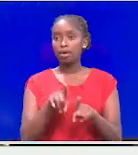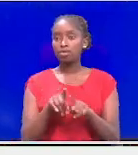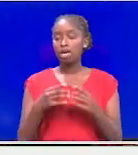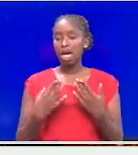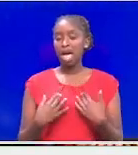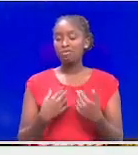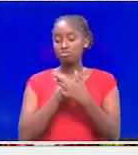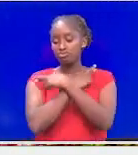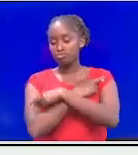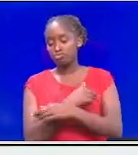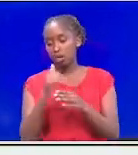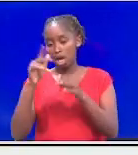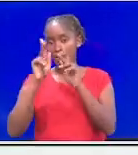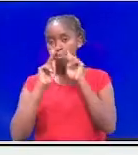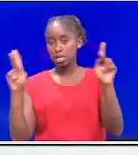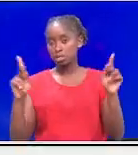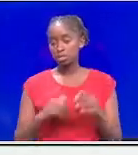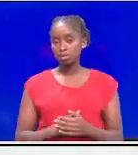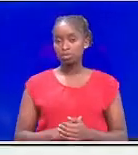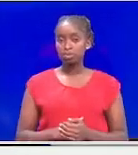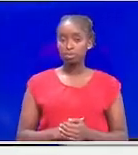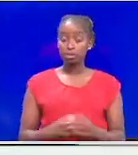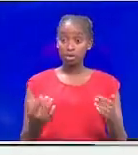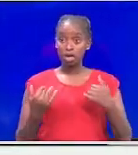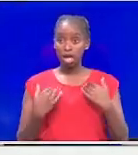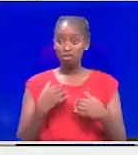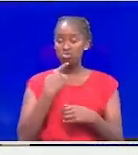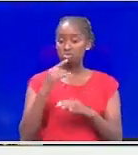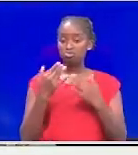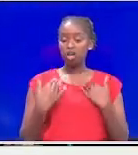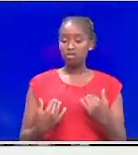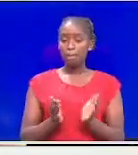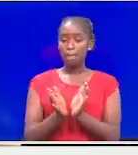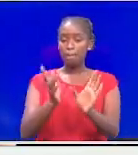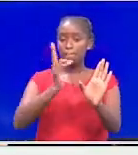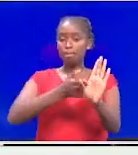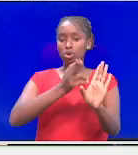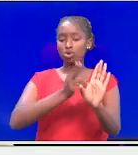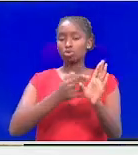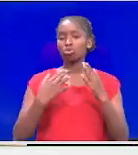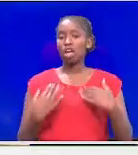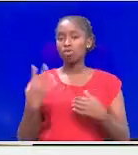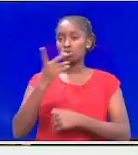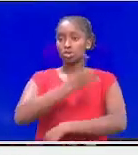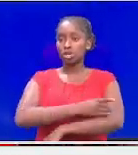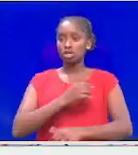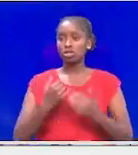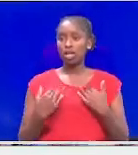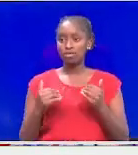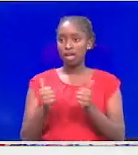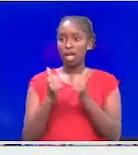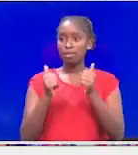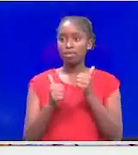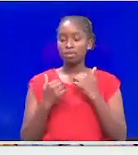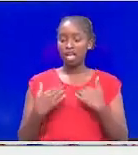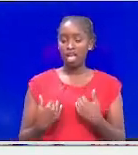lawyers have also argued that the public participation process was inadequate, having been allocated 2 days, which they claim violates constitutional